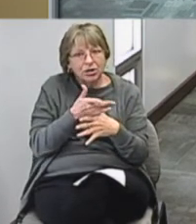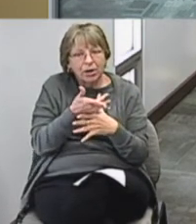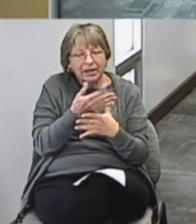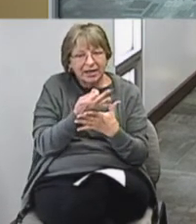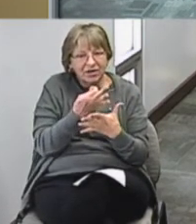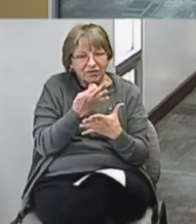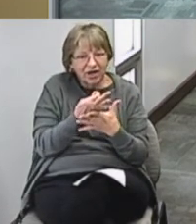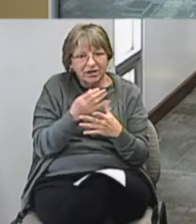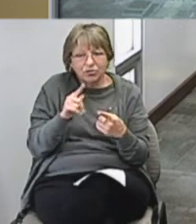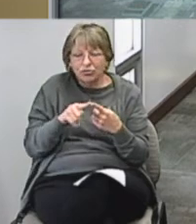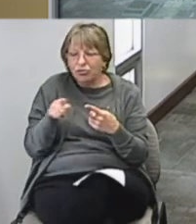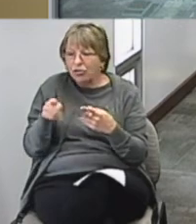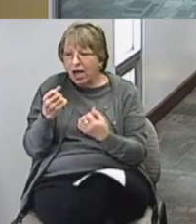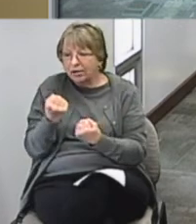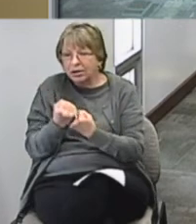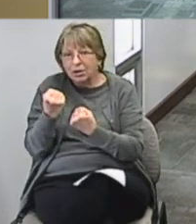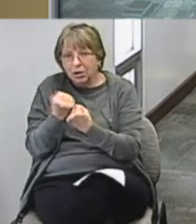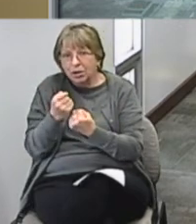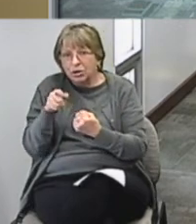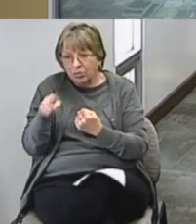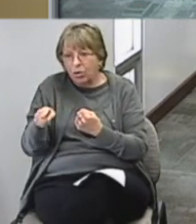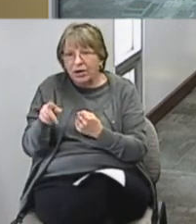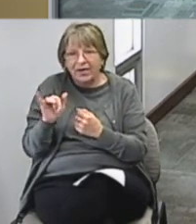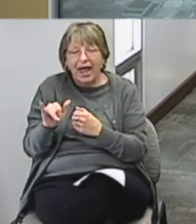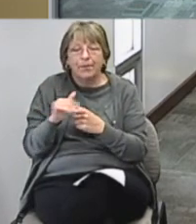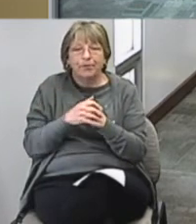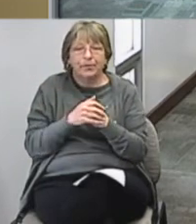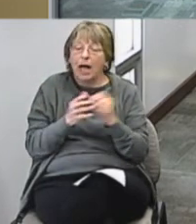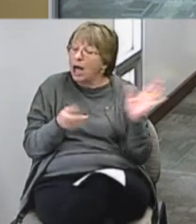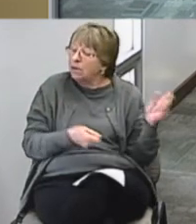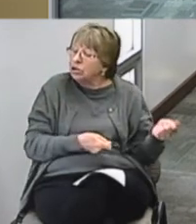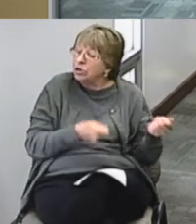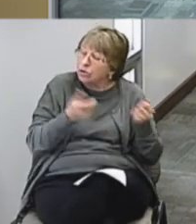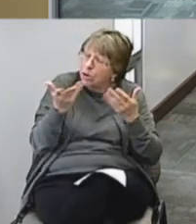to subsidize that facility. Just throwing that out there.